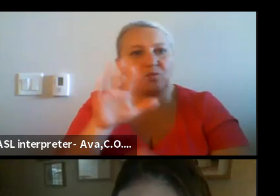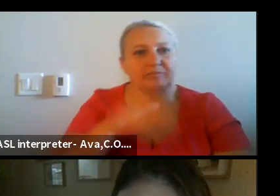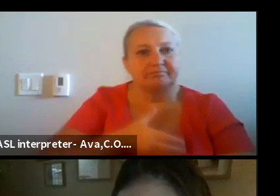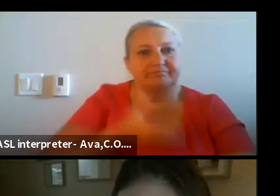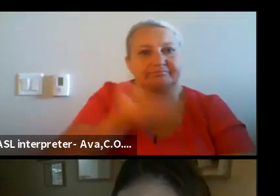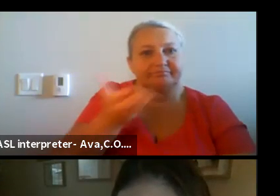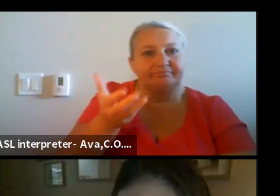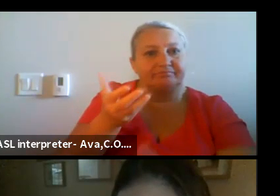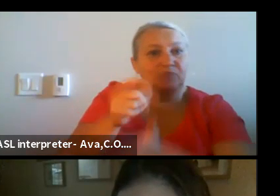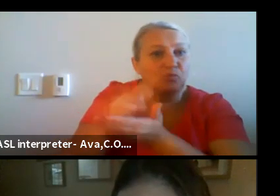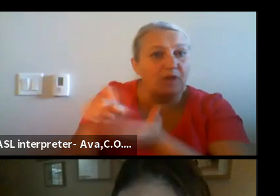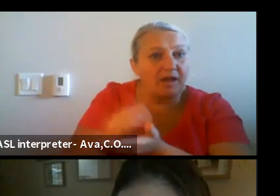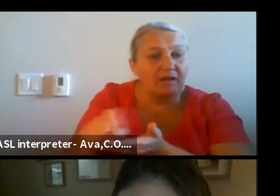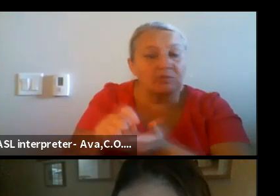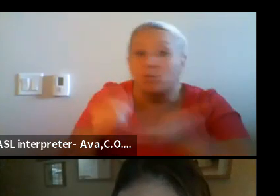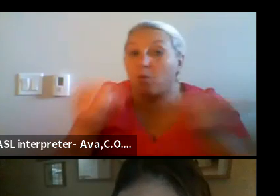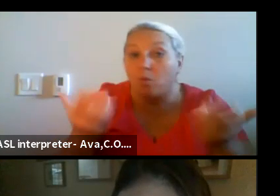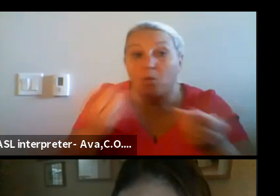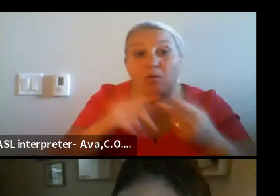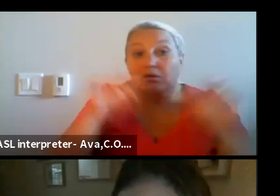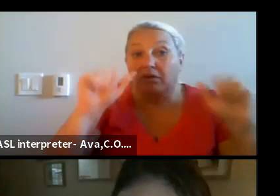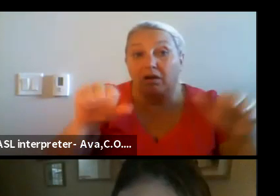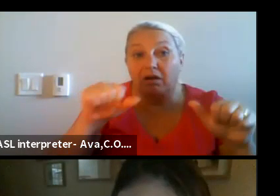or a story?